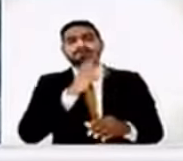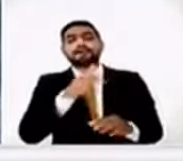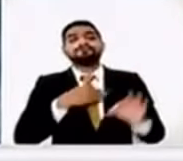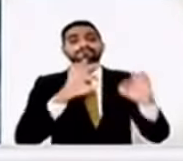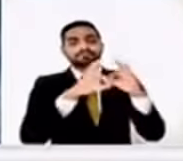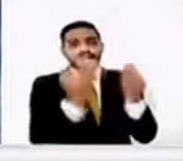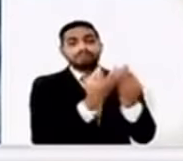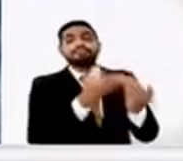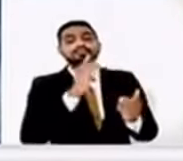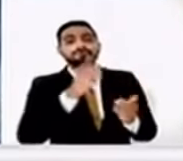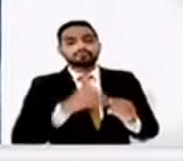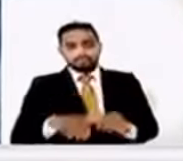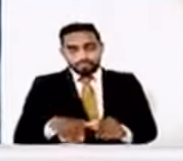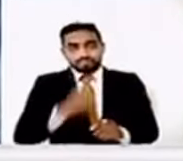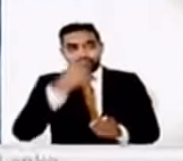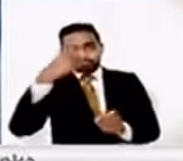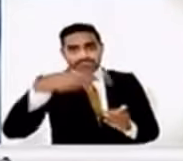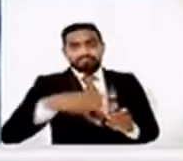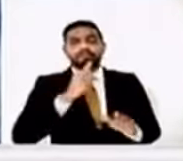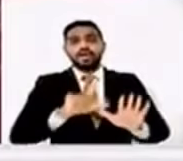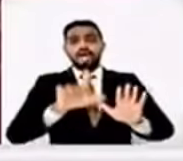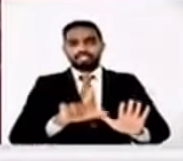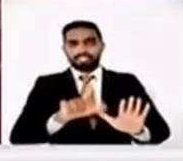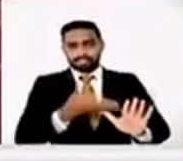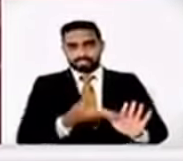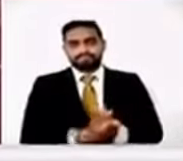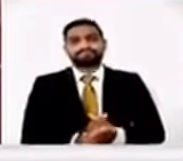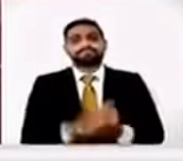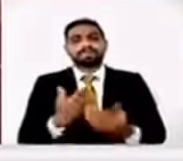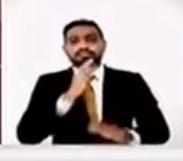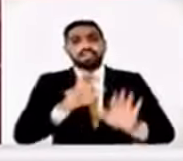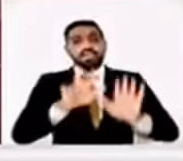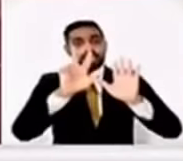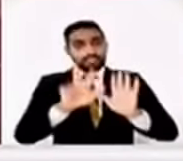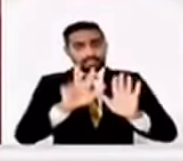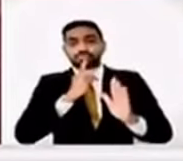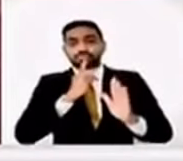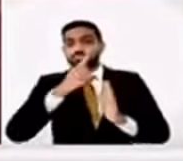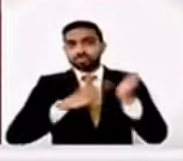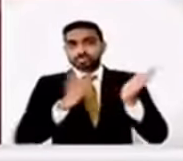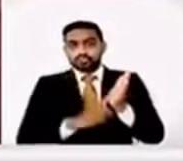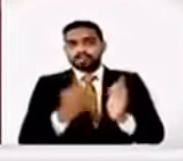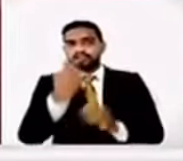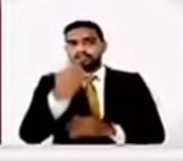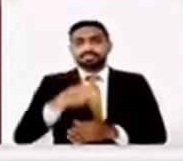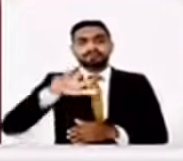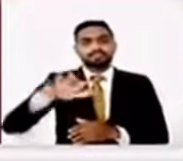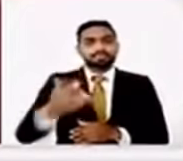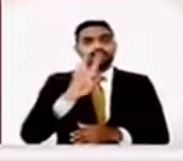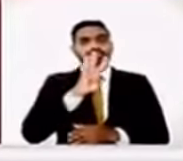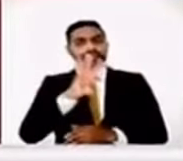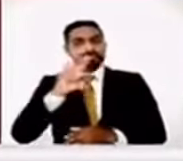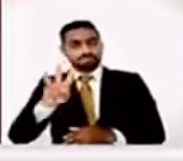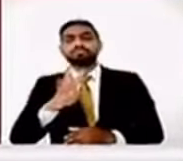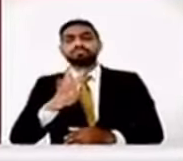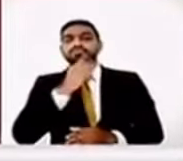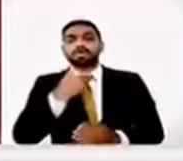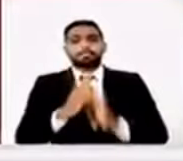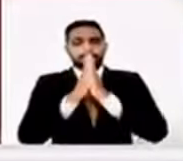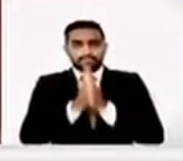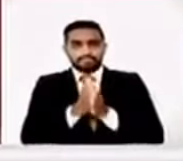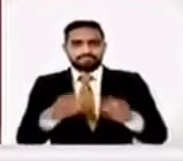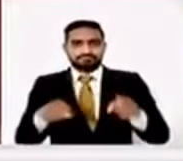Napane Premasiri on the 8th of July 1933 at the Udumbara Ramaya in Hurikadua.